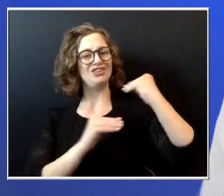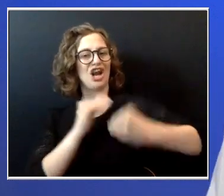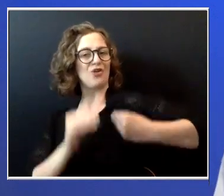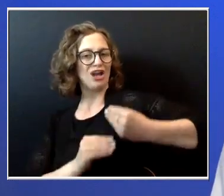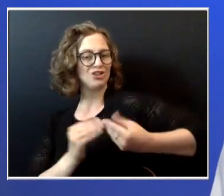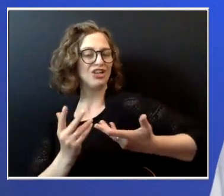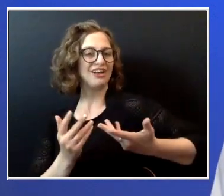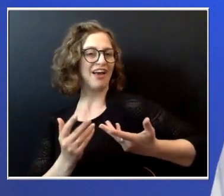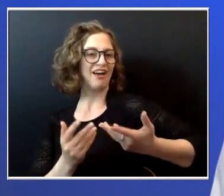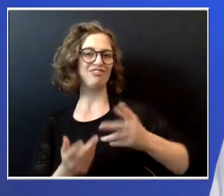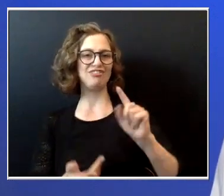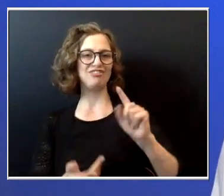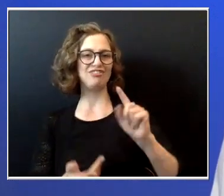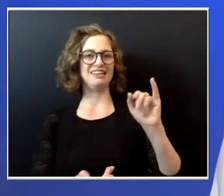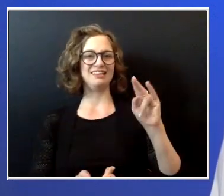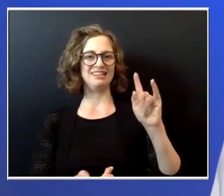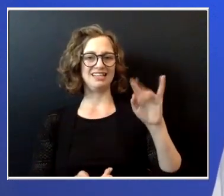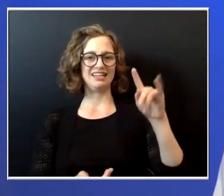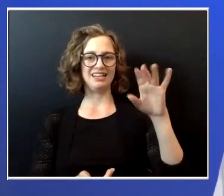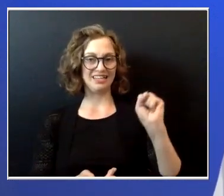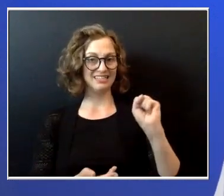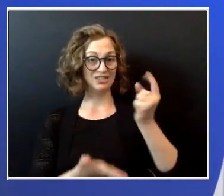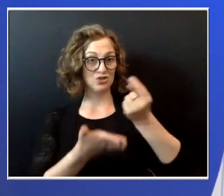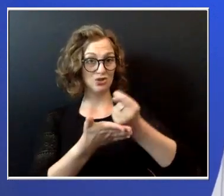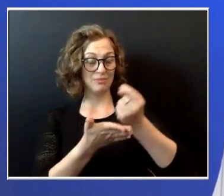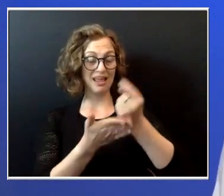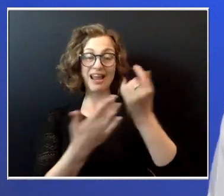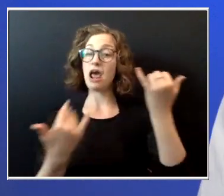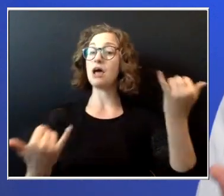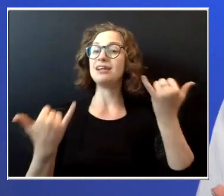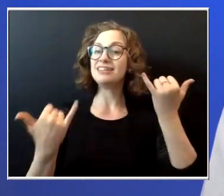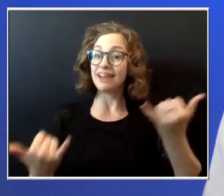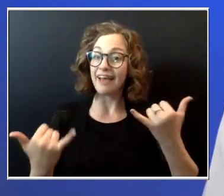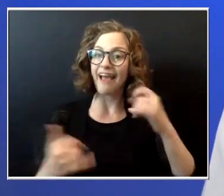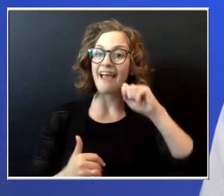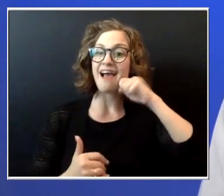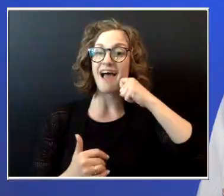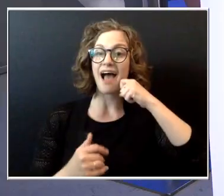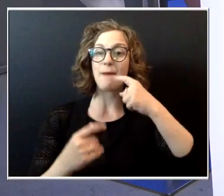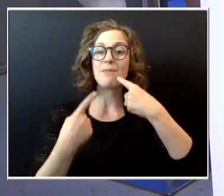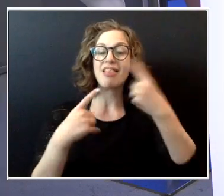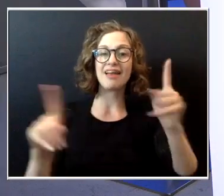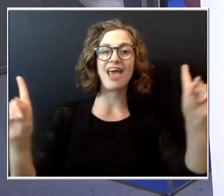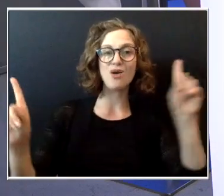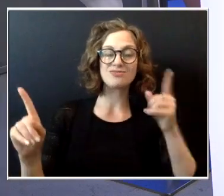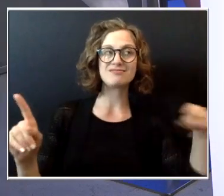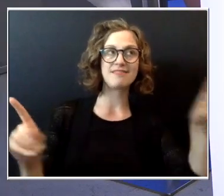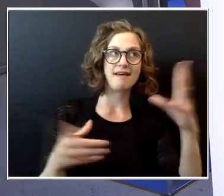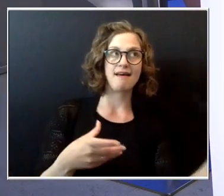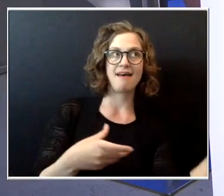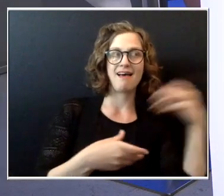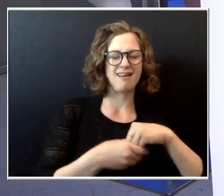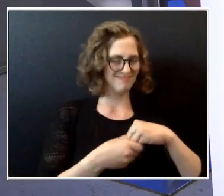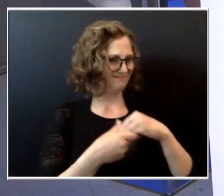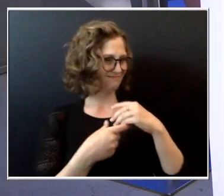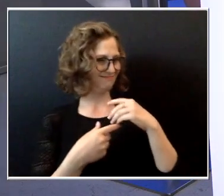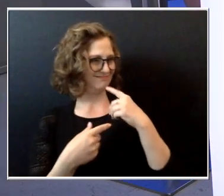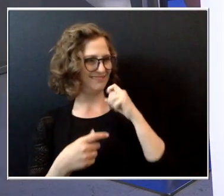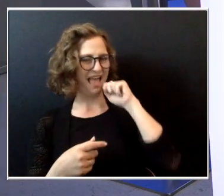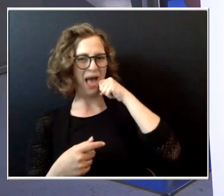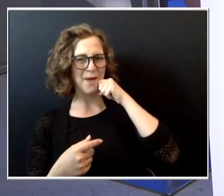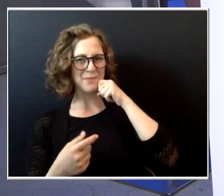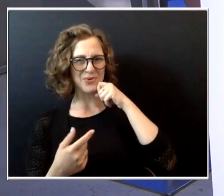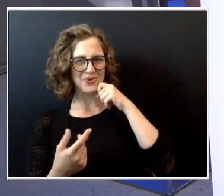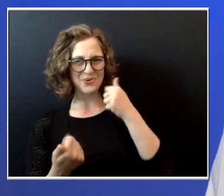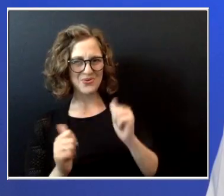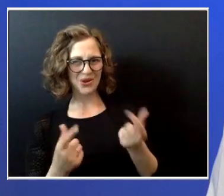that they're getting in the game. So I think we're going to see a lot more wearable. What's Apple going to do? A sound device. So, right. you know, I think